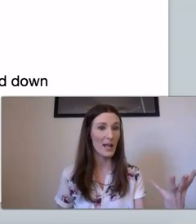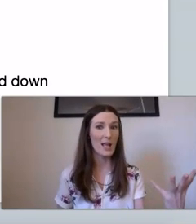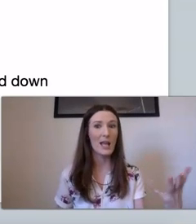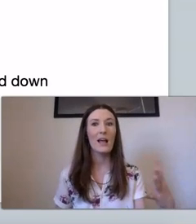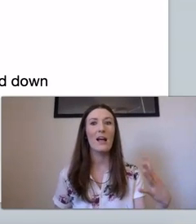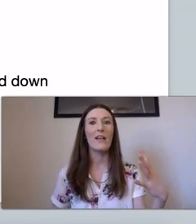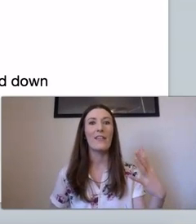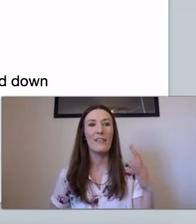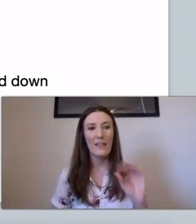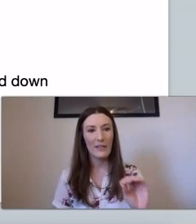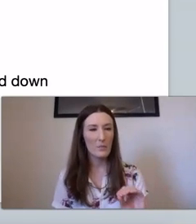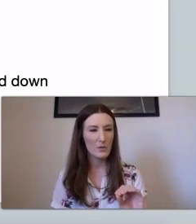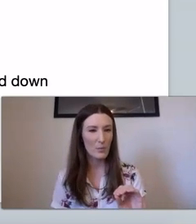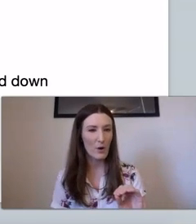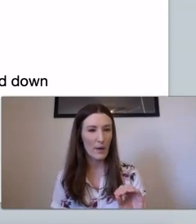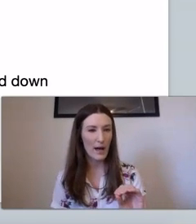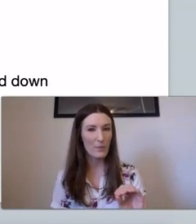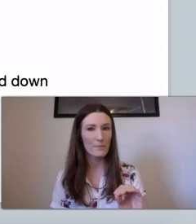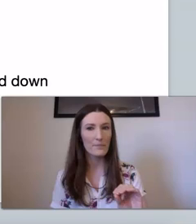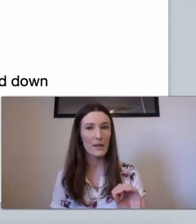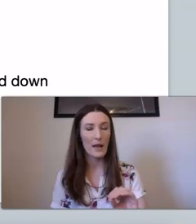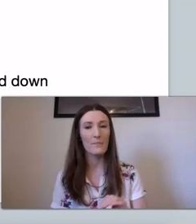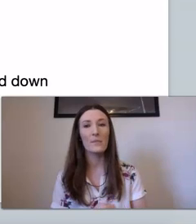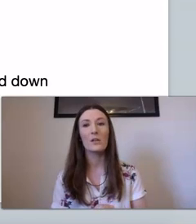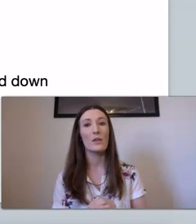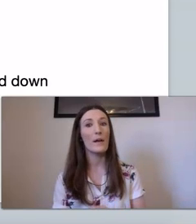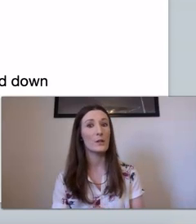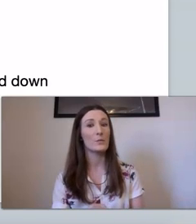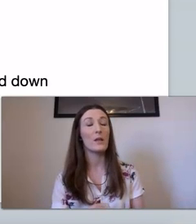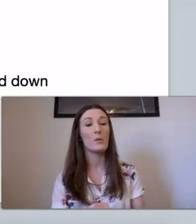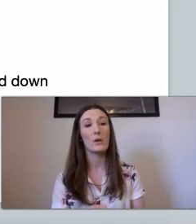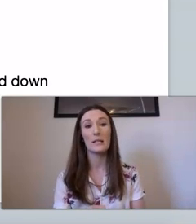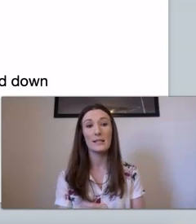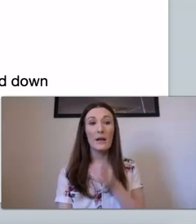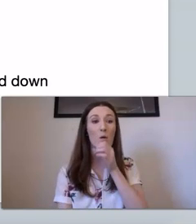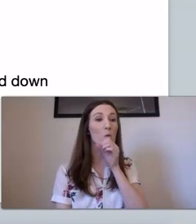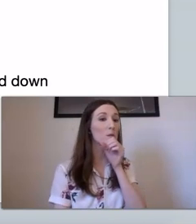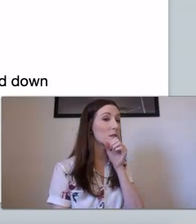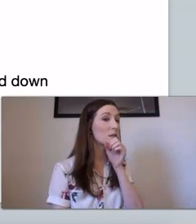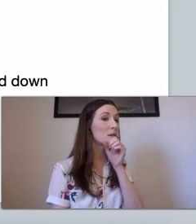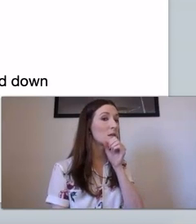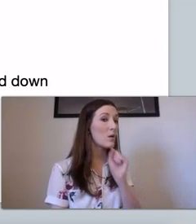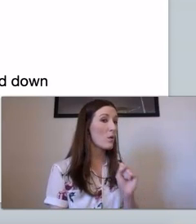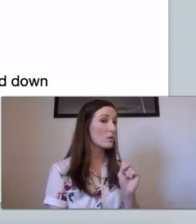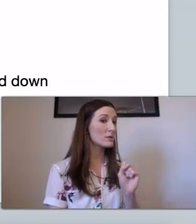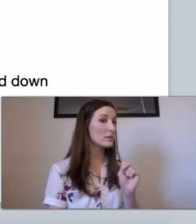or money, then the numbers are palm out. Okay, so that first way, you are going to sign old,